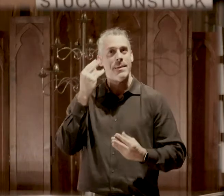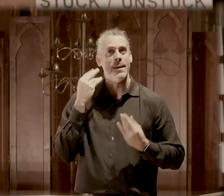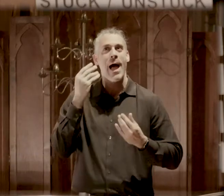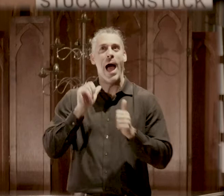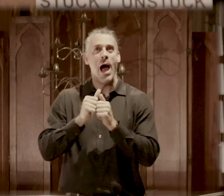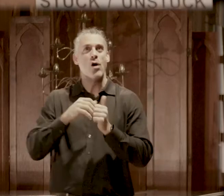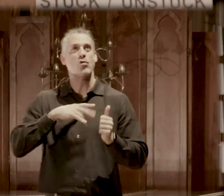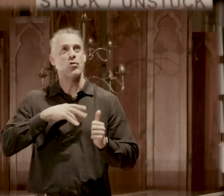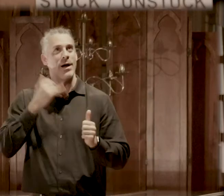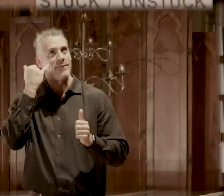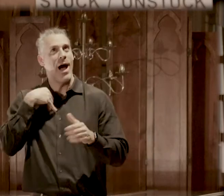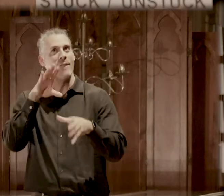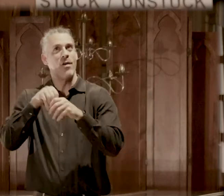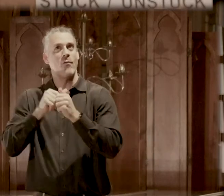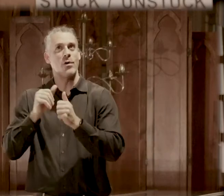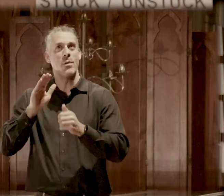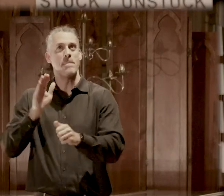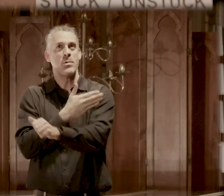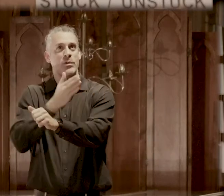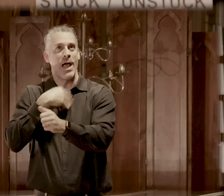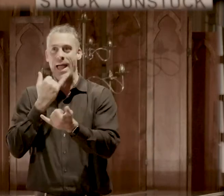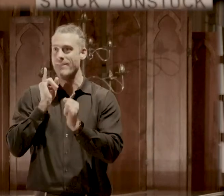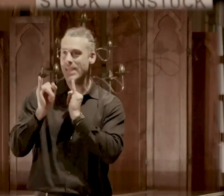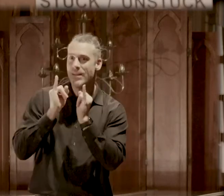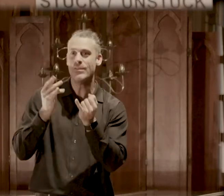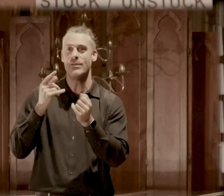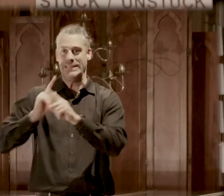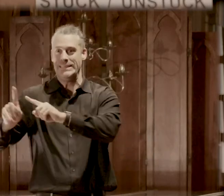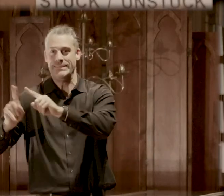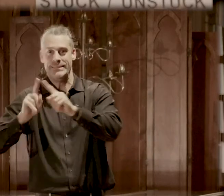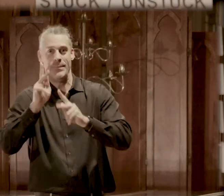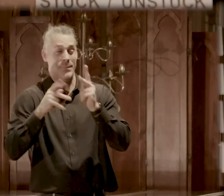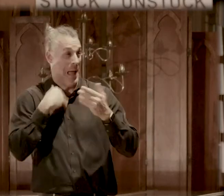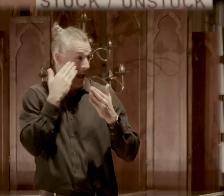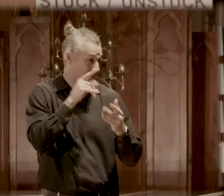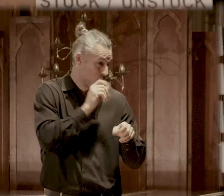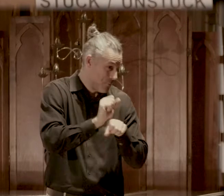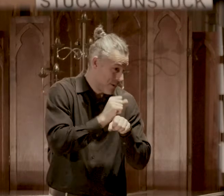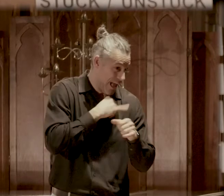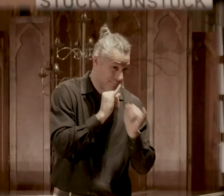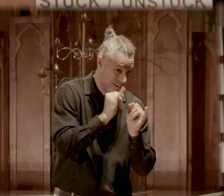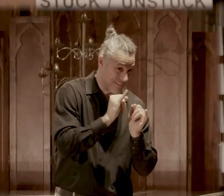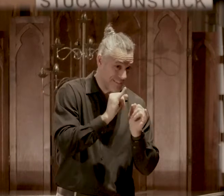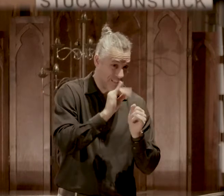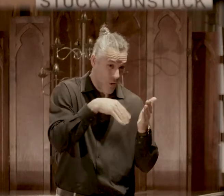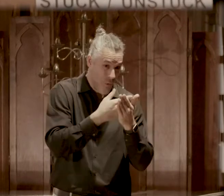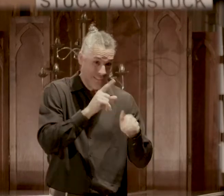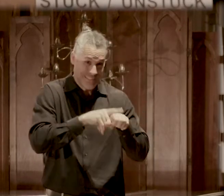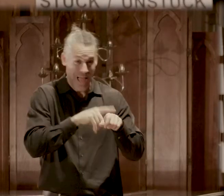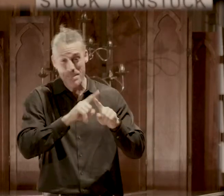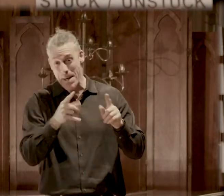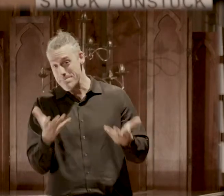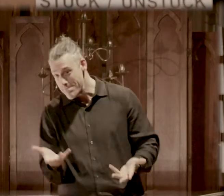thinking about how cool it would be if like I was in a band where they interviewed me nonstop. I don't know if they were being interviewed the whole time, if we're